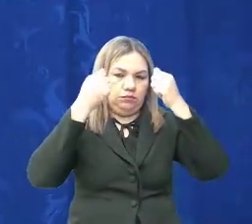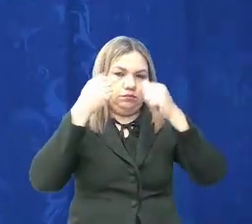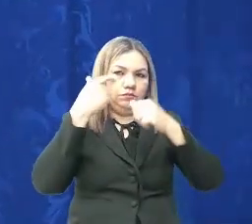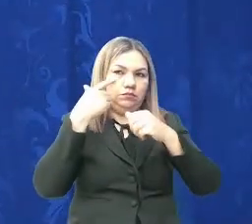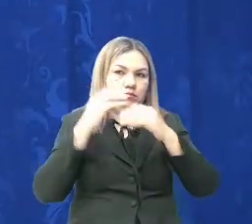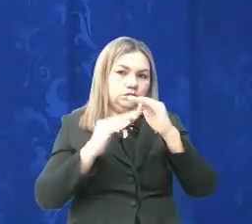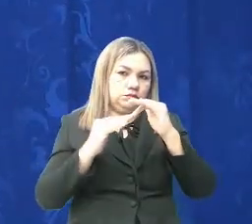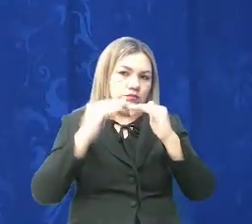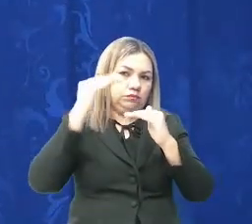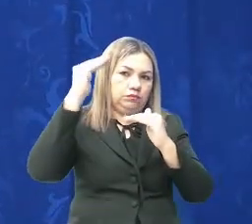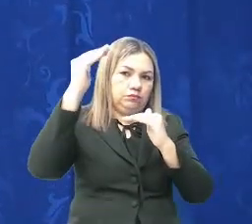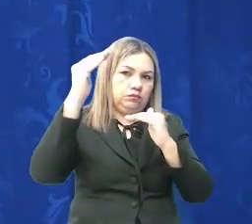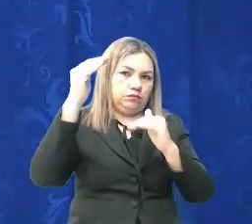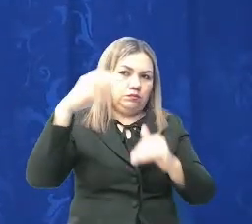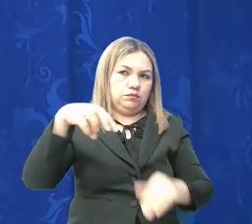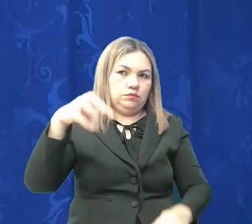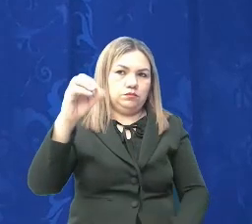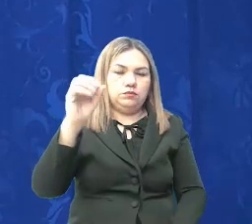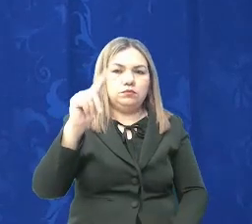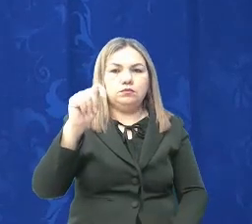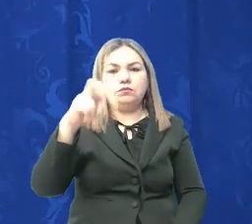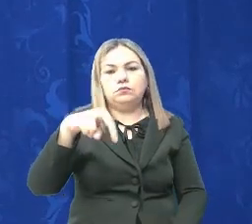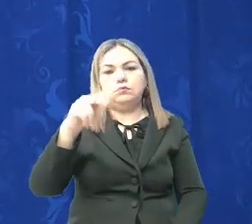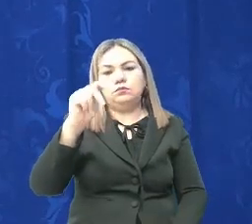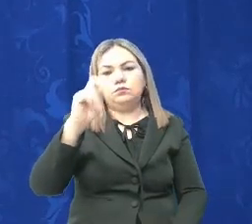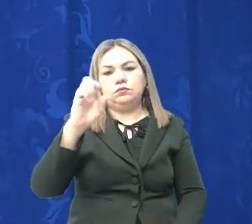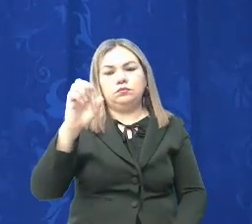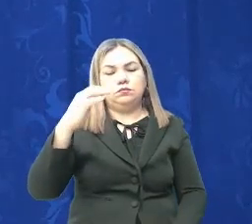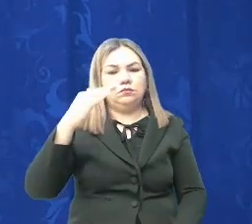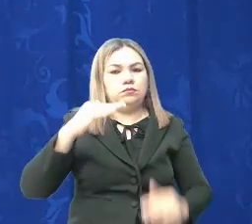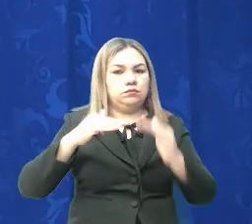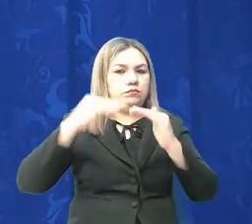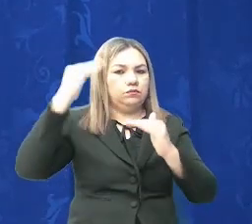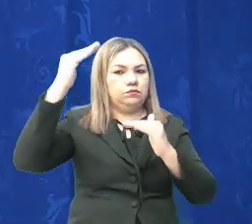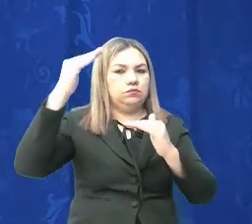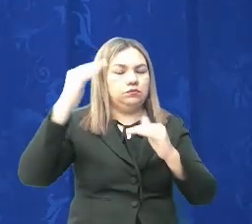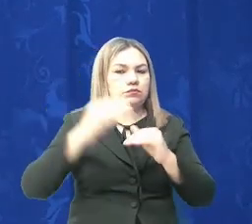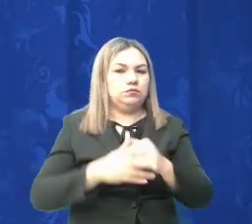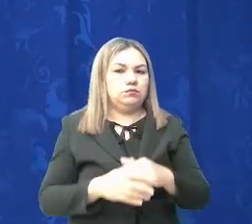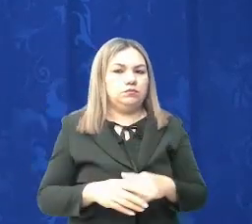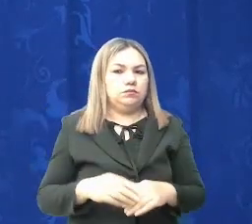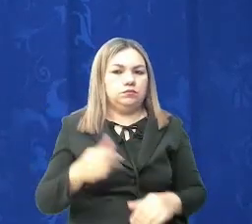lifted went up to the mount. Say with me,